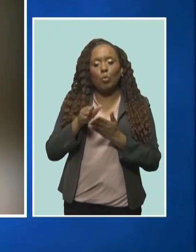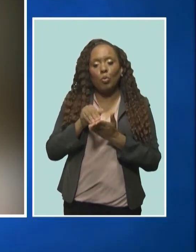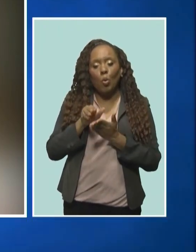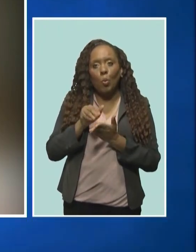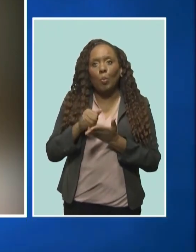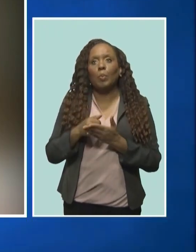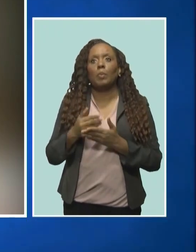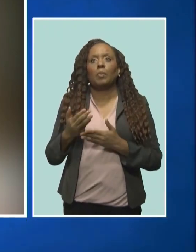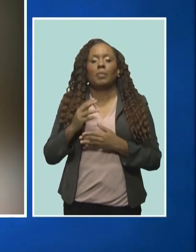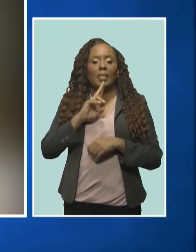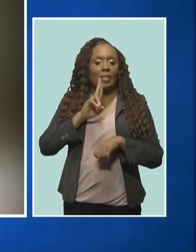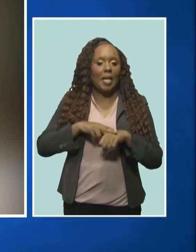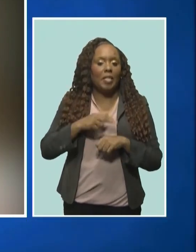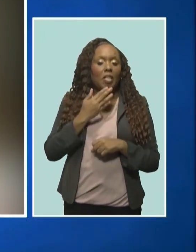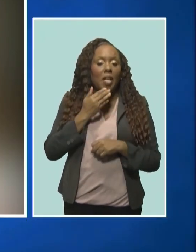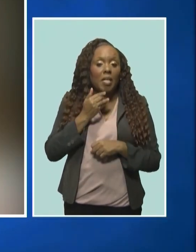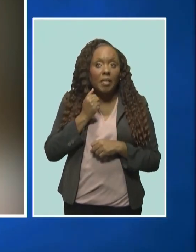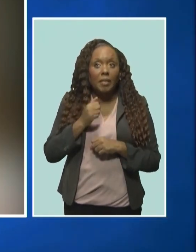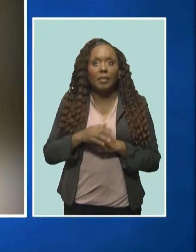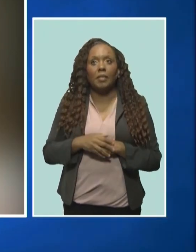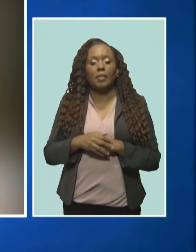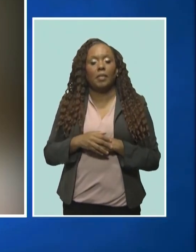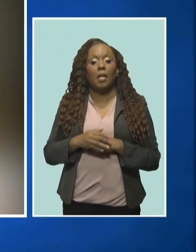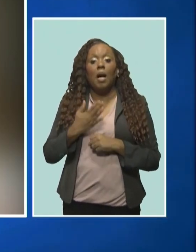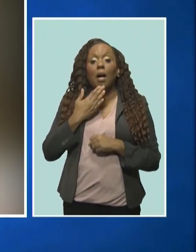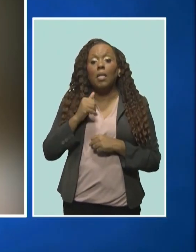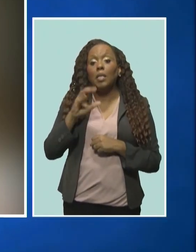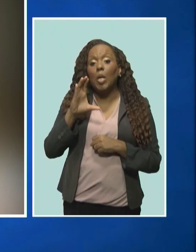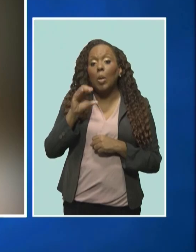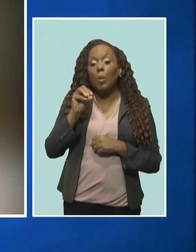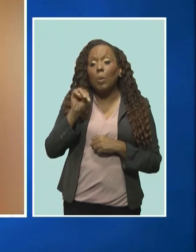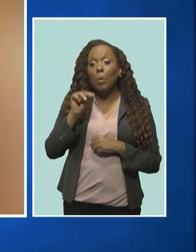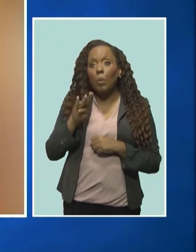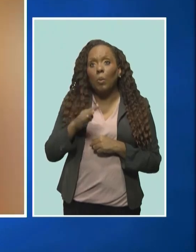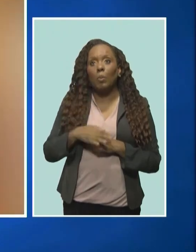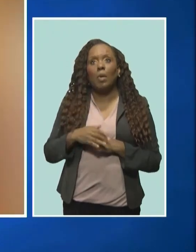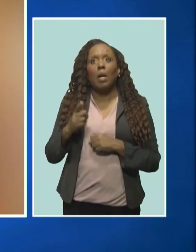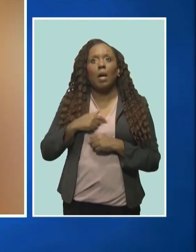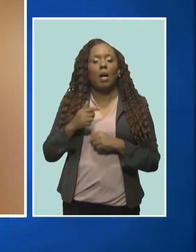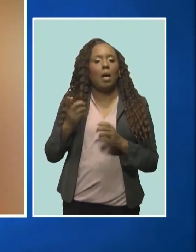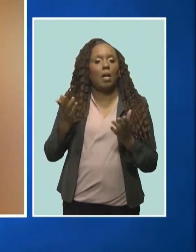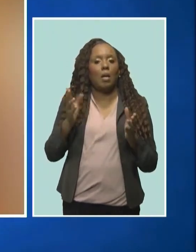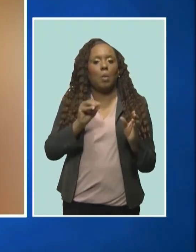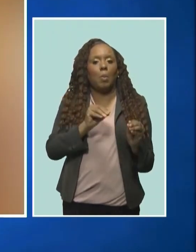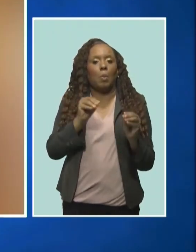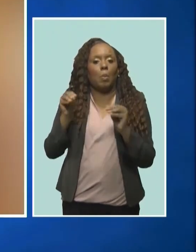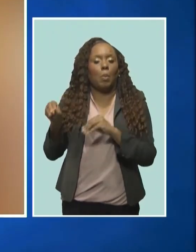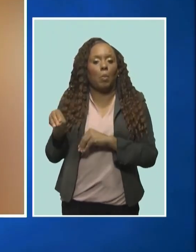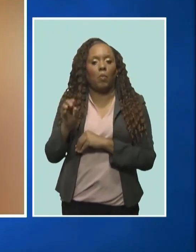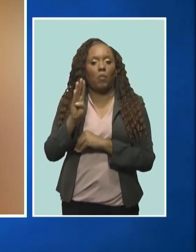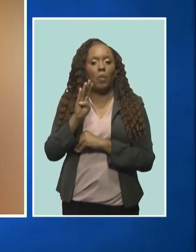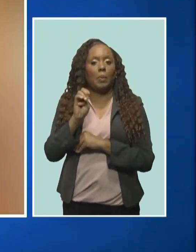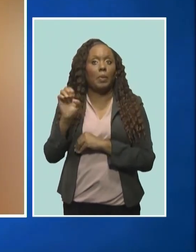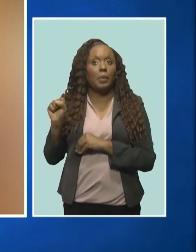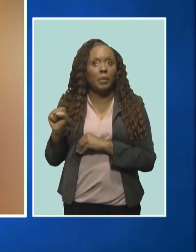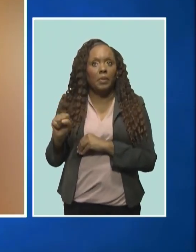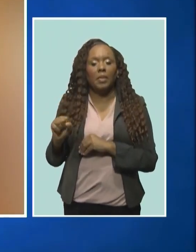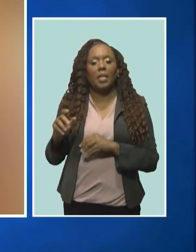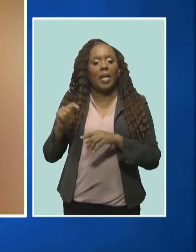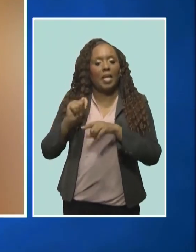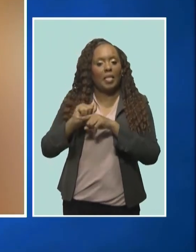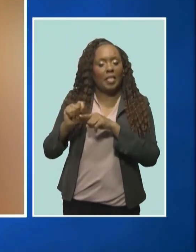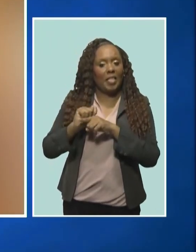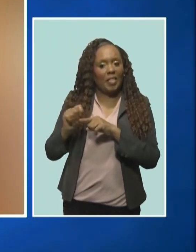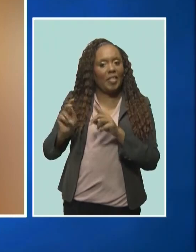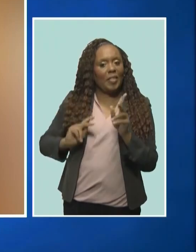and honeycomb as well, and I do beehive removal services, and I also train and help others to become beekeepers. I